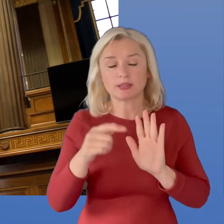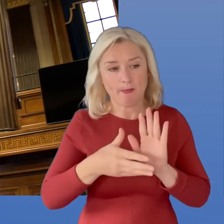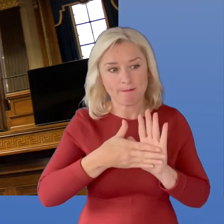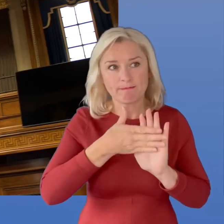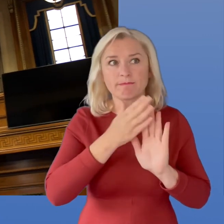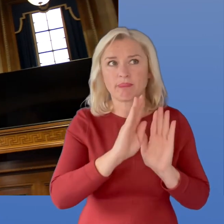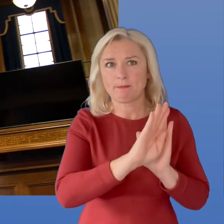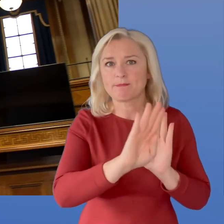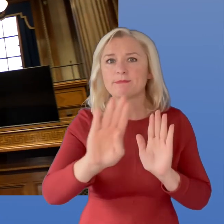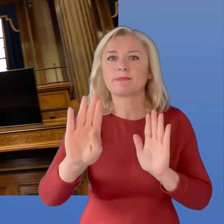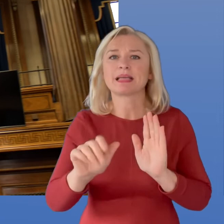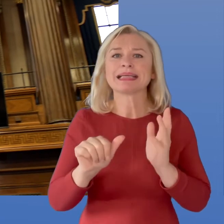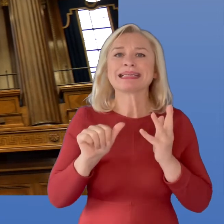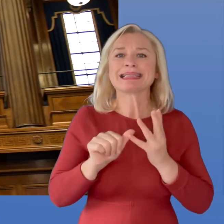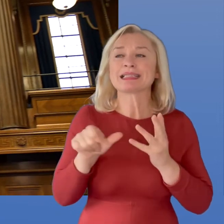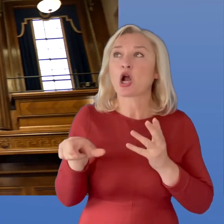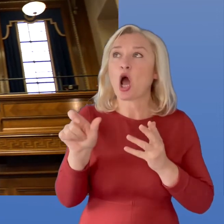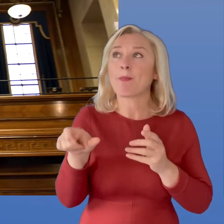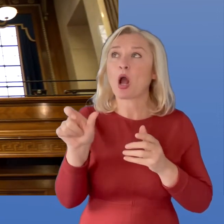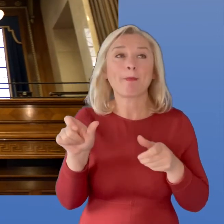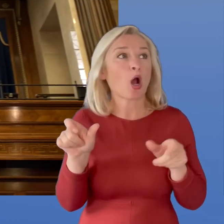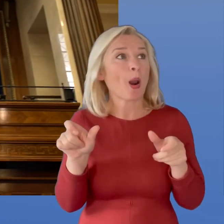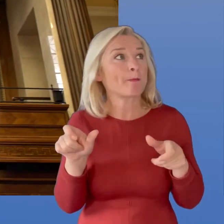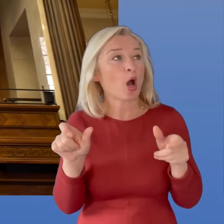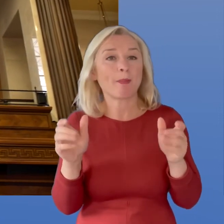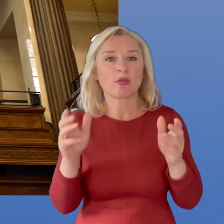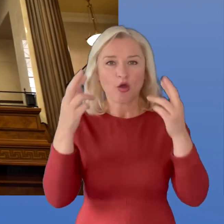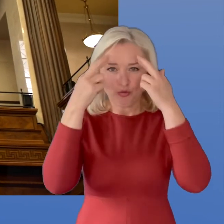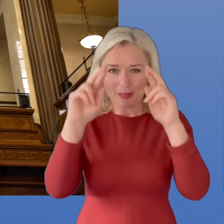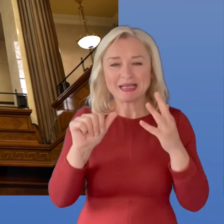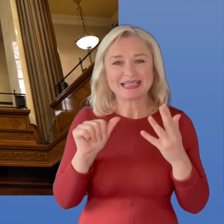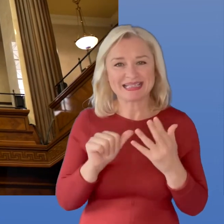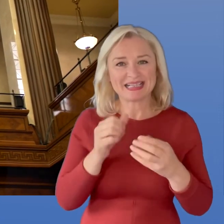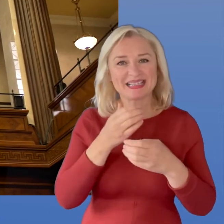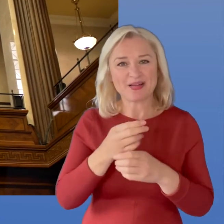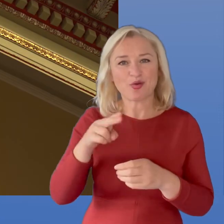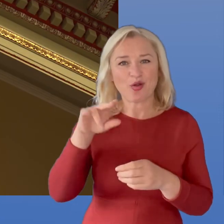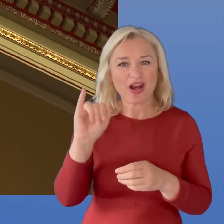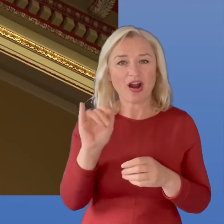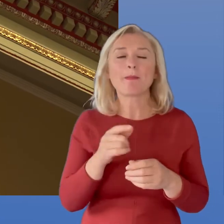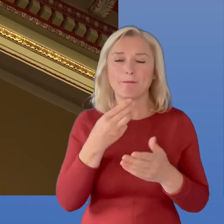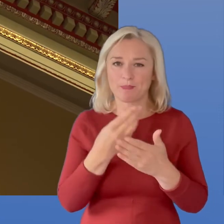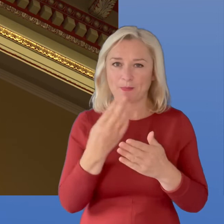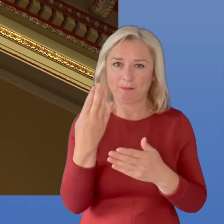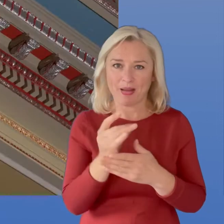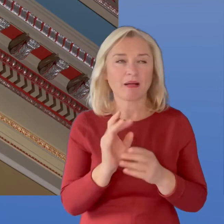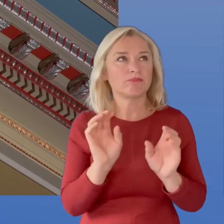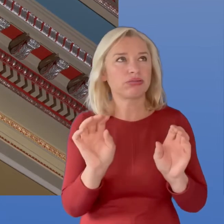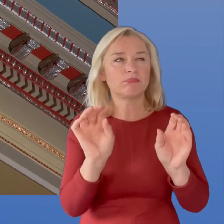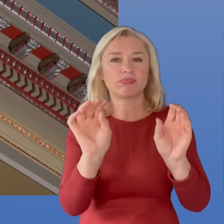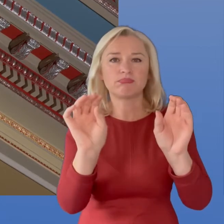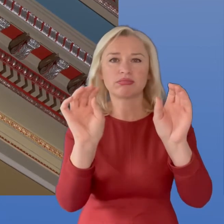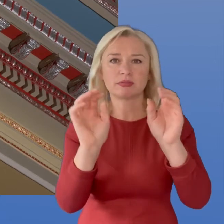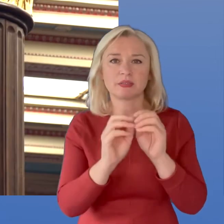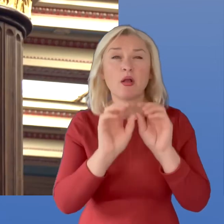6 Corinthian columns on either side, representing the 6 counties of Northern Ireland, were reinstated. The intricate gilding on the